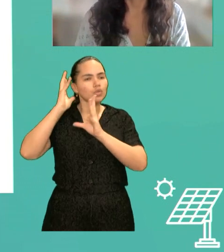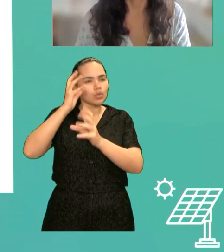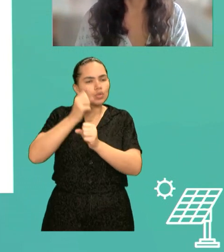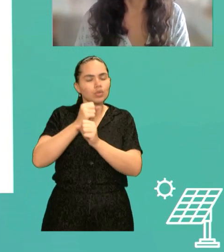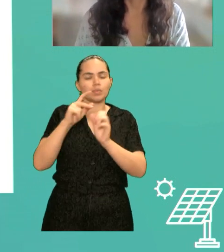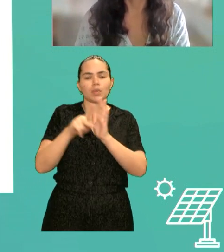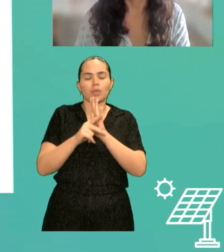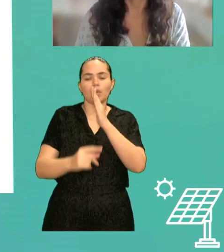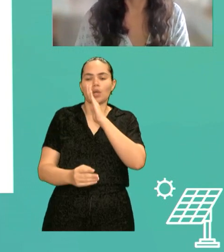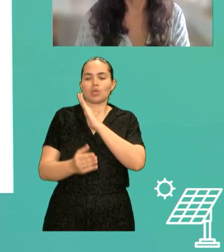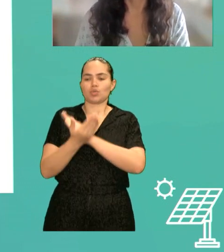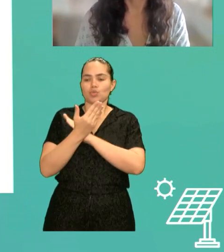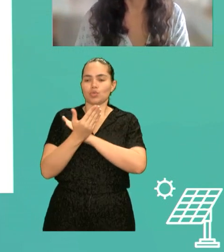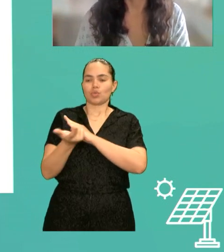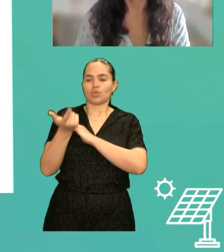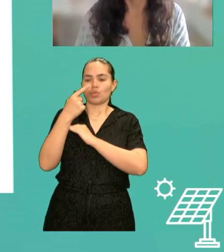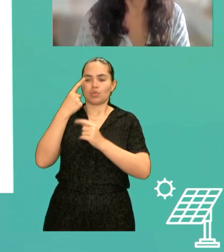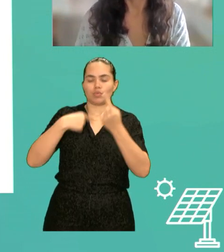uh,